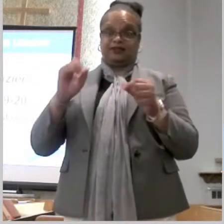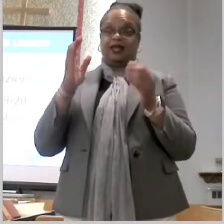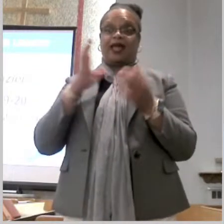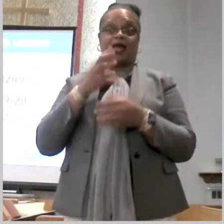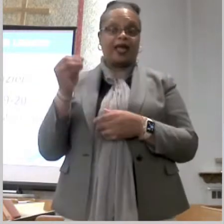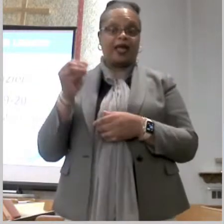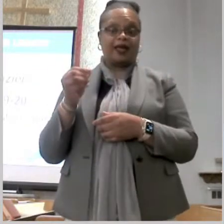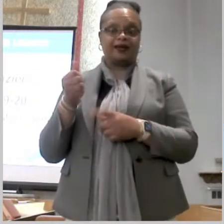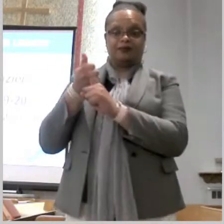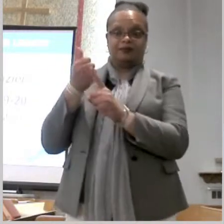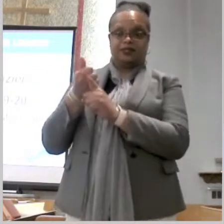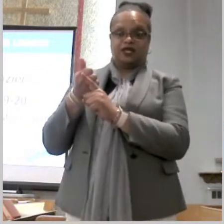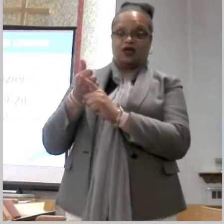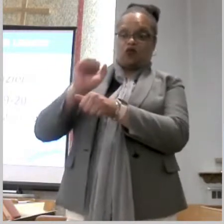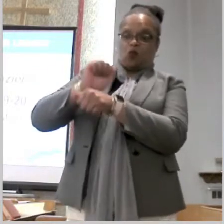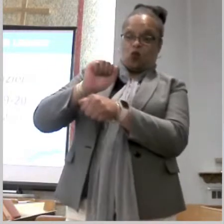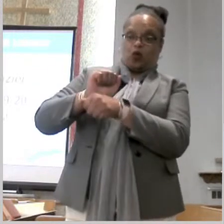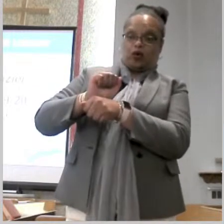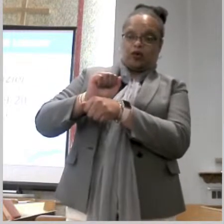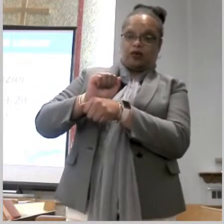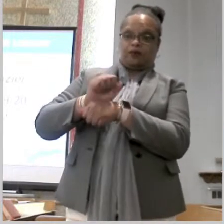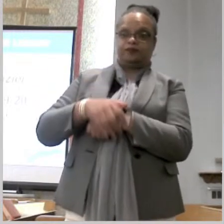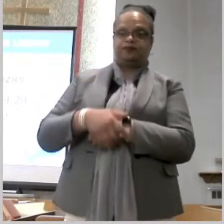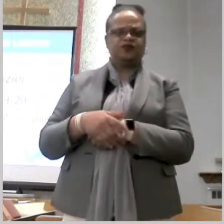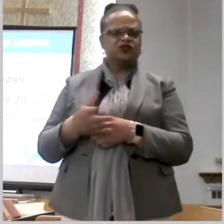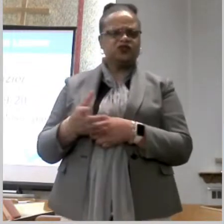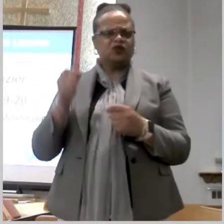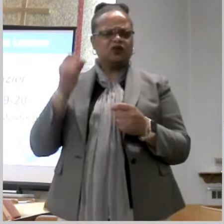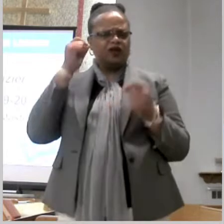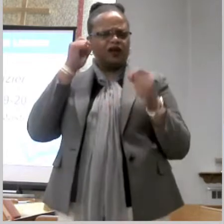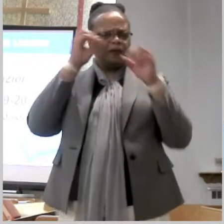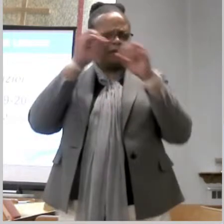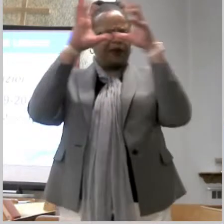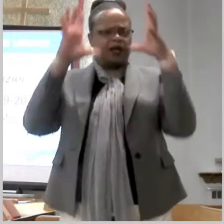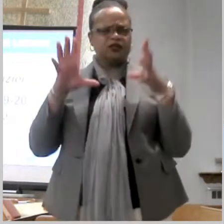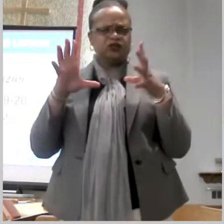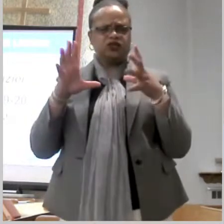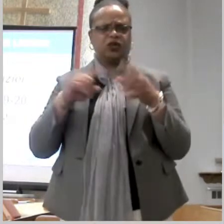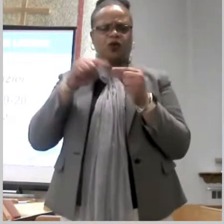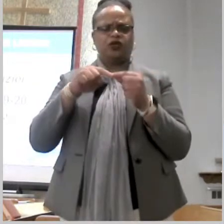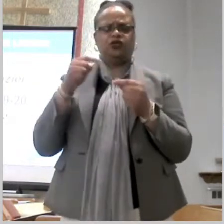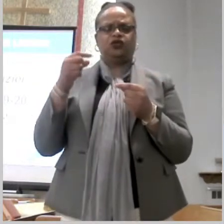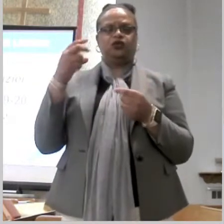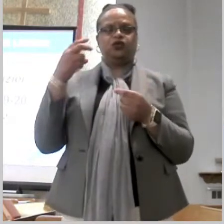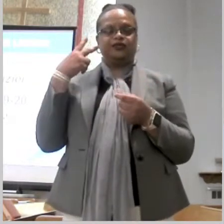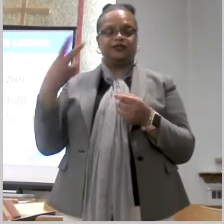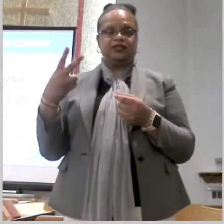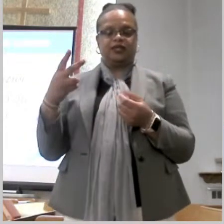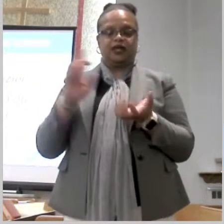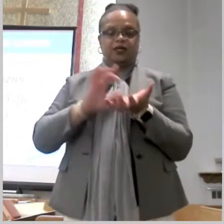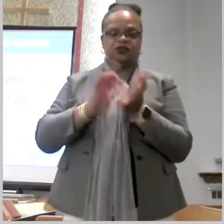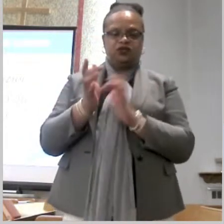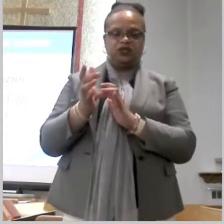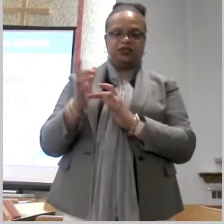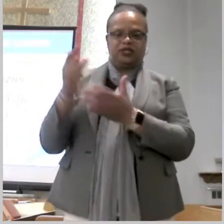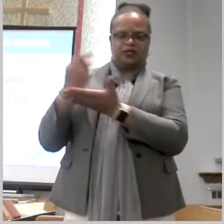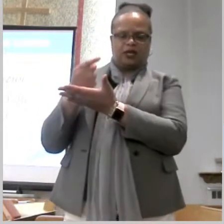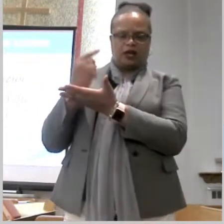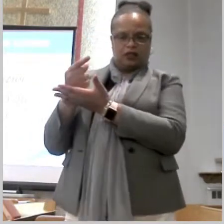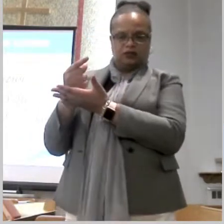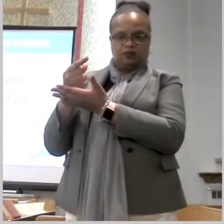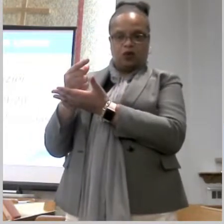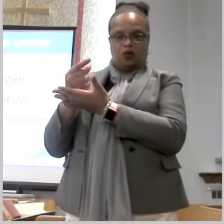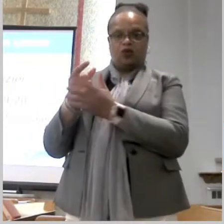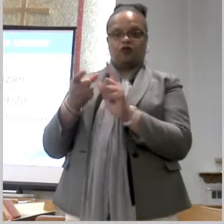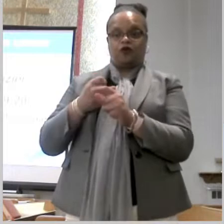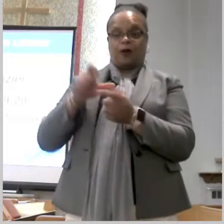master artist and the masterpiece, right, what comes to mind? When you look at the Gospel of Luke, as Jesus celebrated the Passover with his